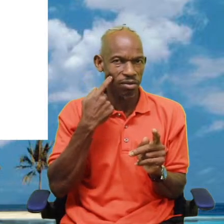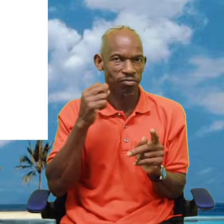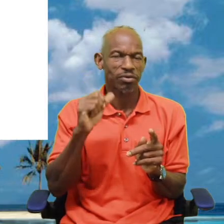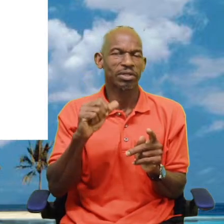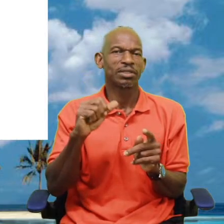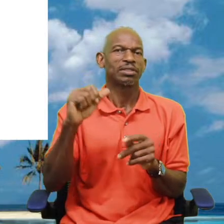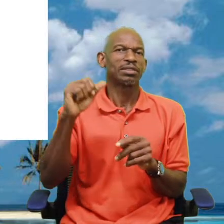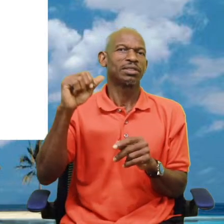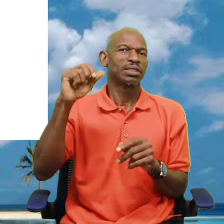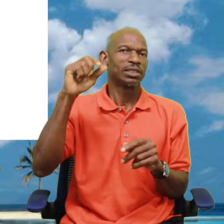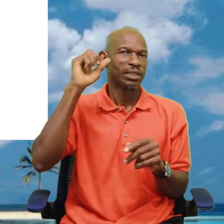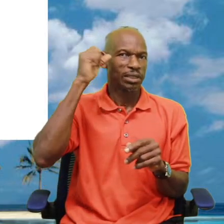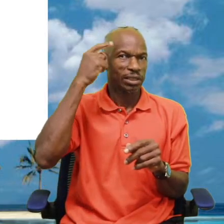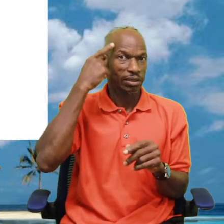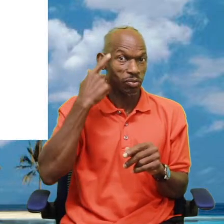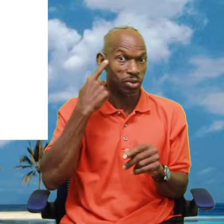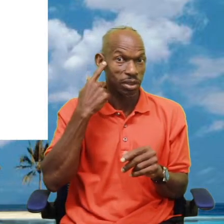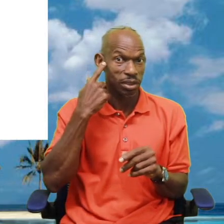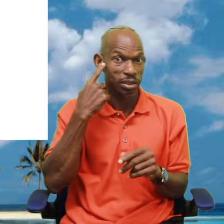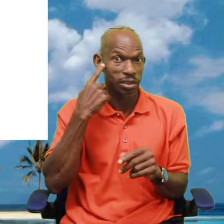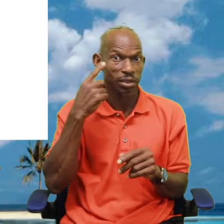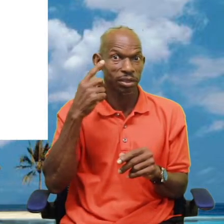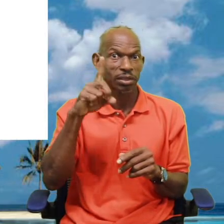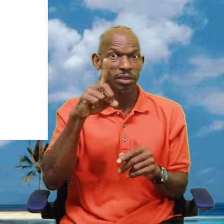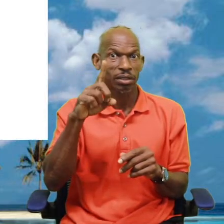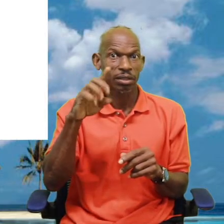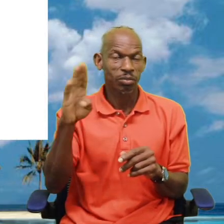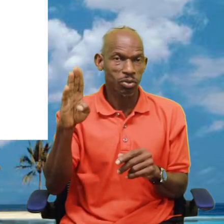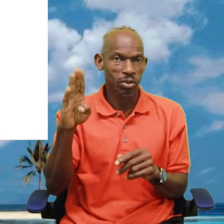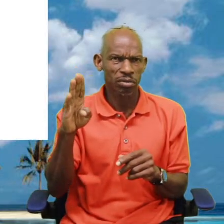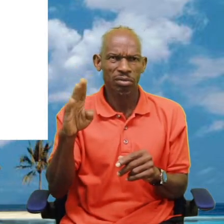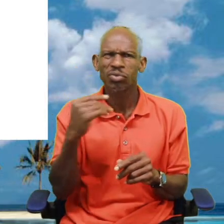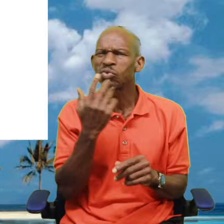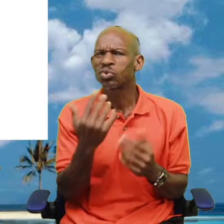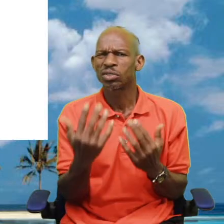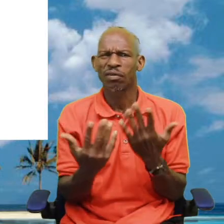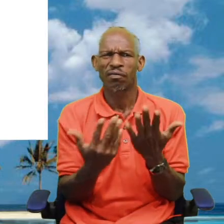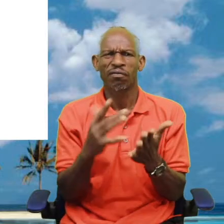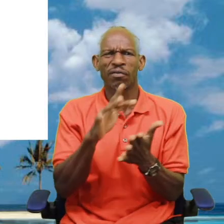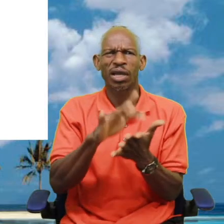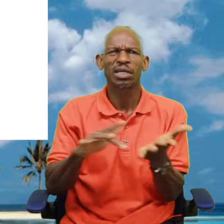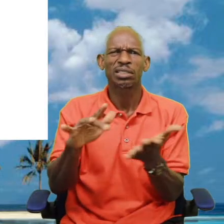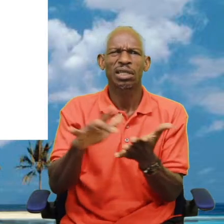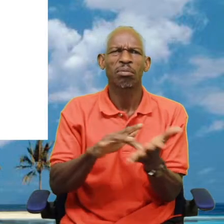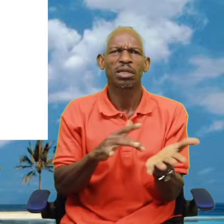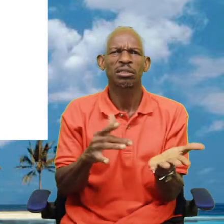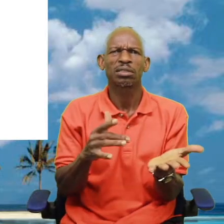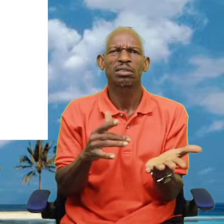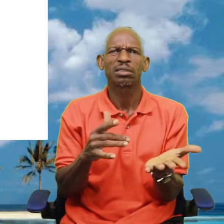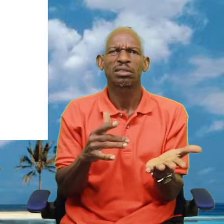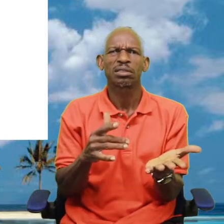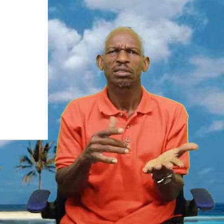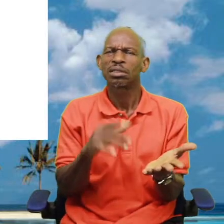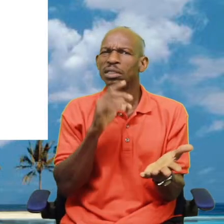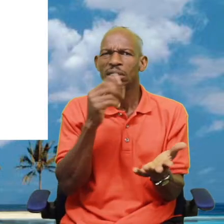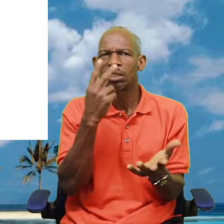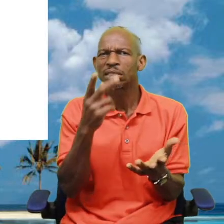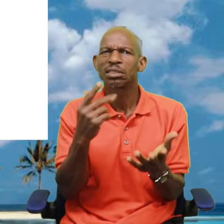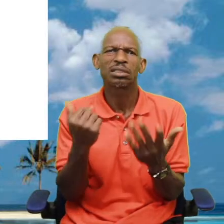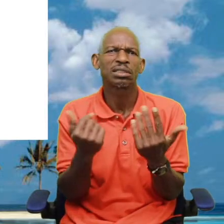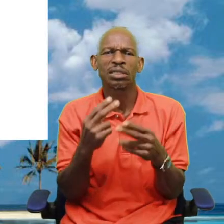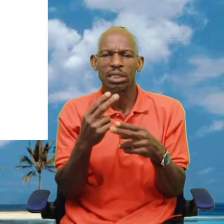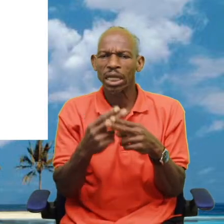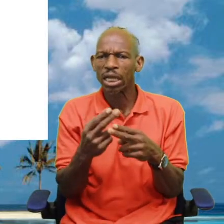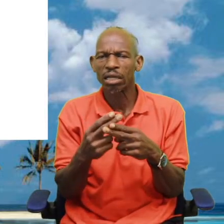Bricky. I don't know who is Fire Tablet. That is the only person I cannot recognize on